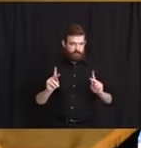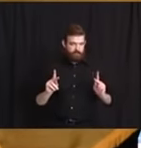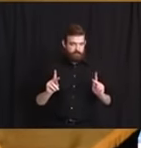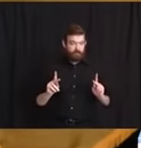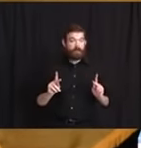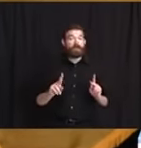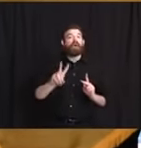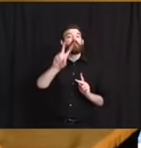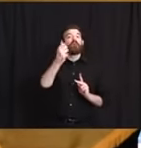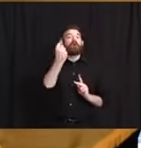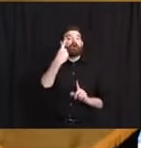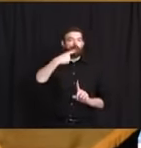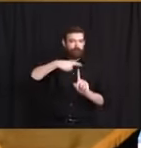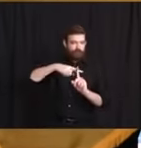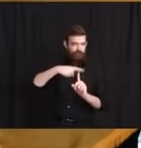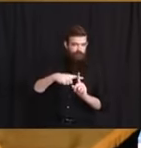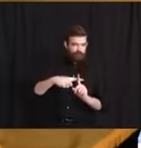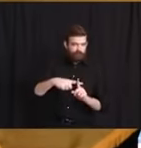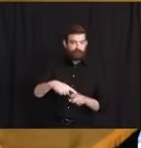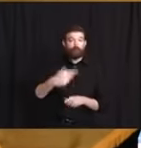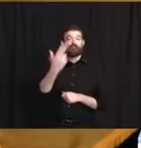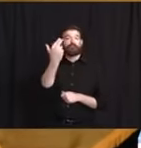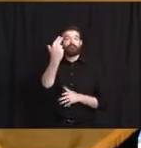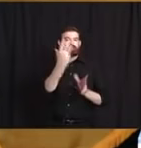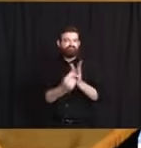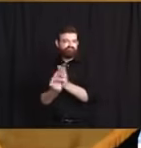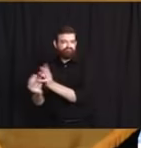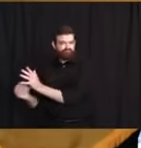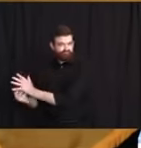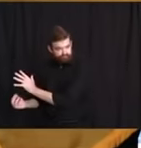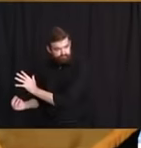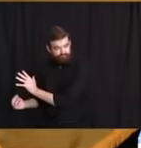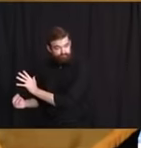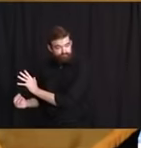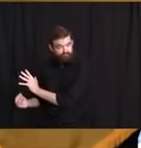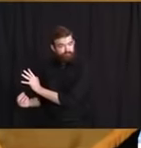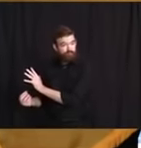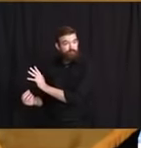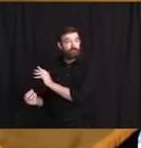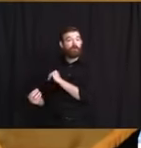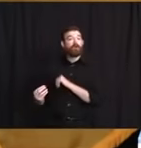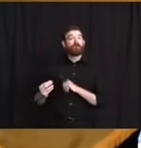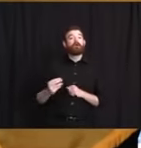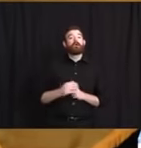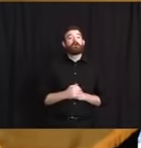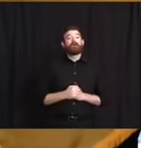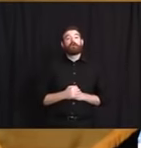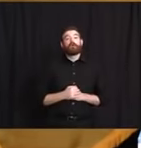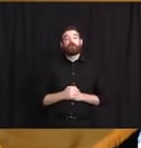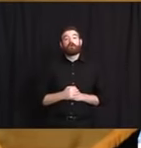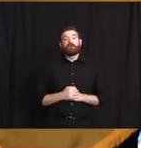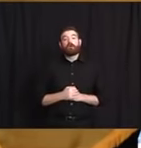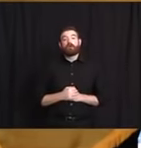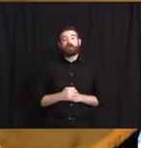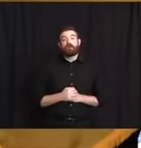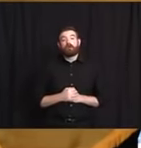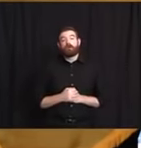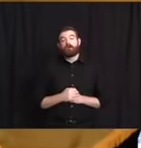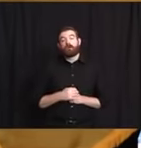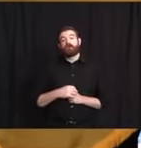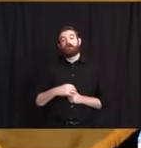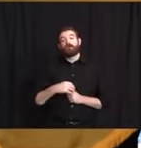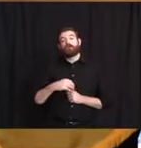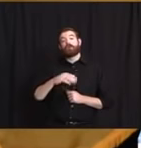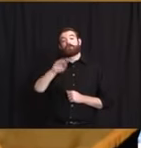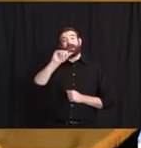total of 13 patient deaths. As the governor shared, the spot positivity as of May 22nd for